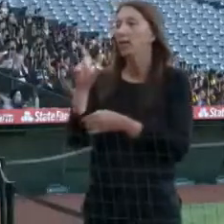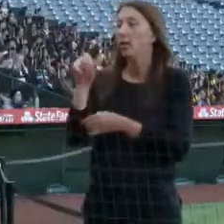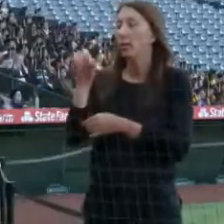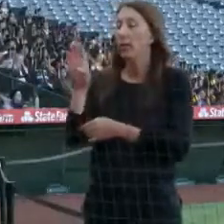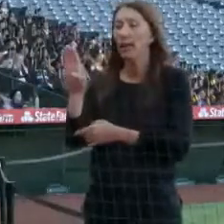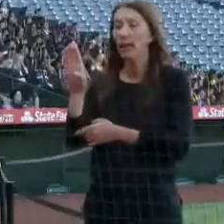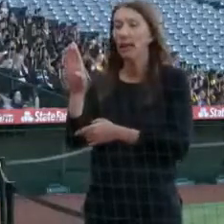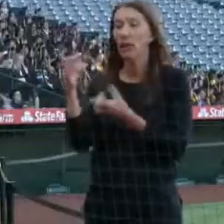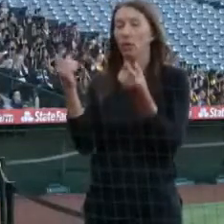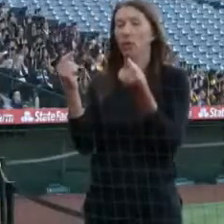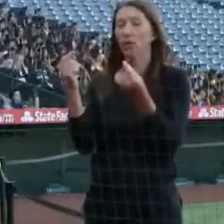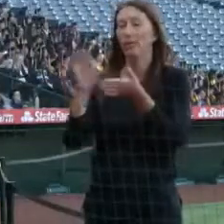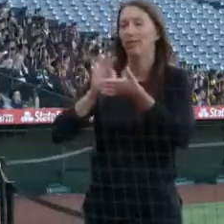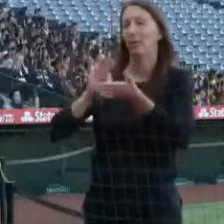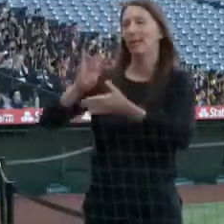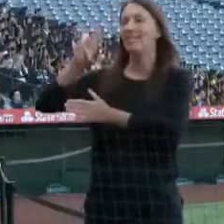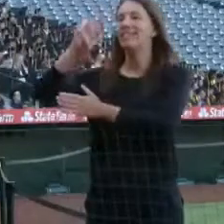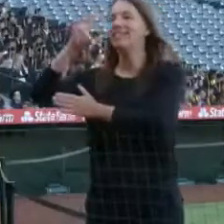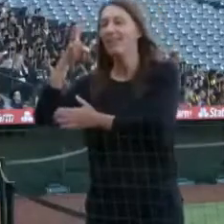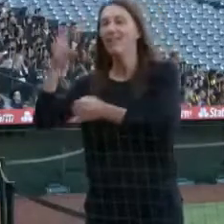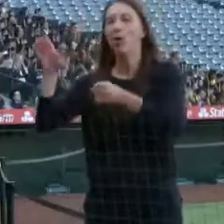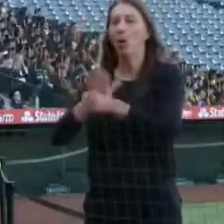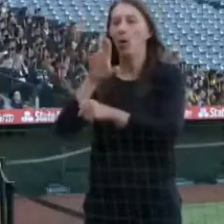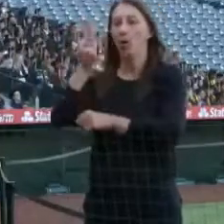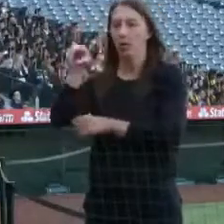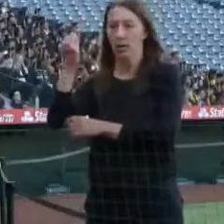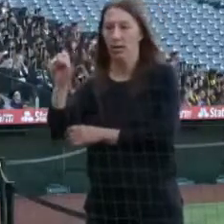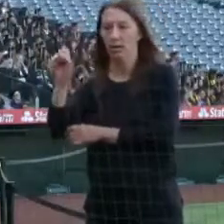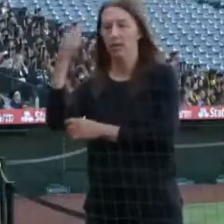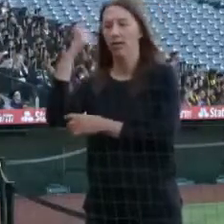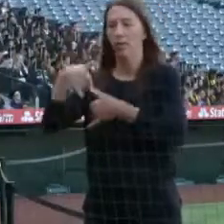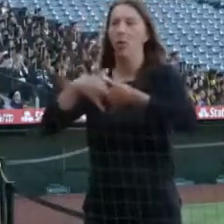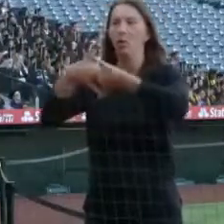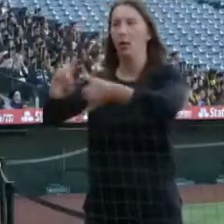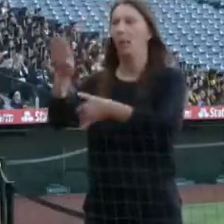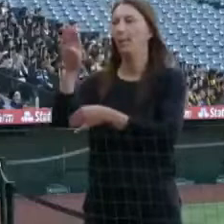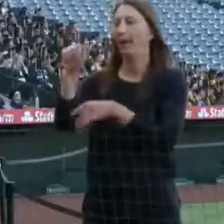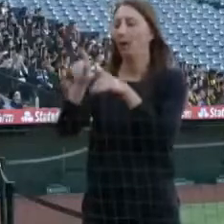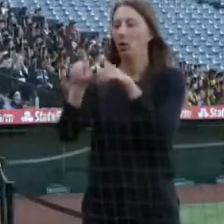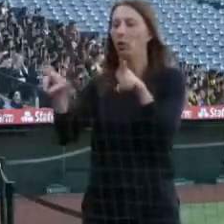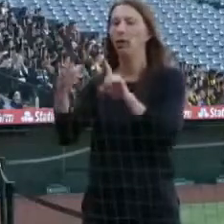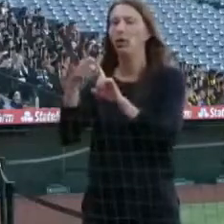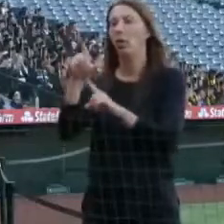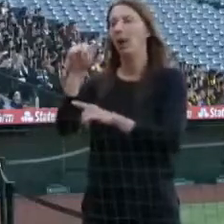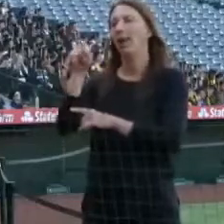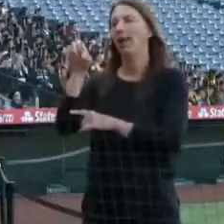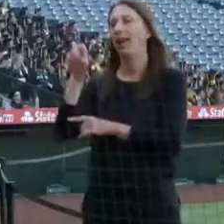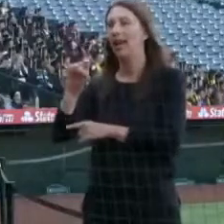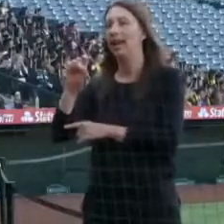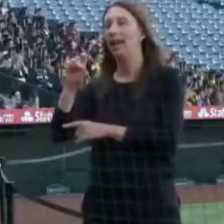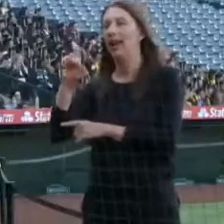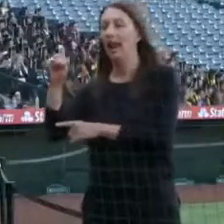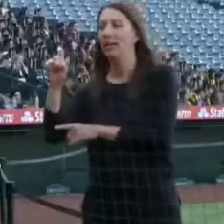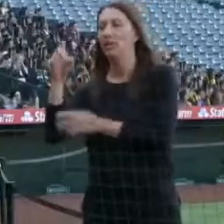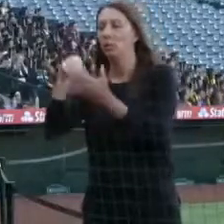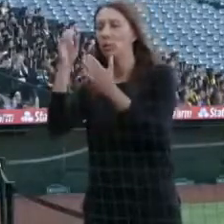has been ranked 7th in the nation for awarding bachelor's degrees to Latinx students.